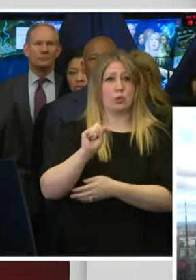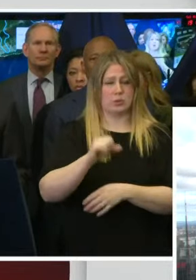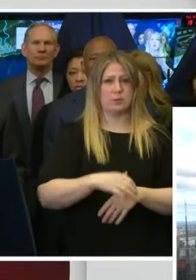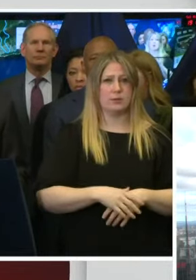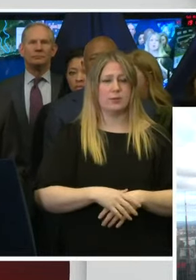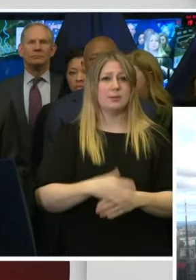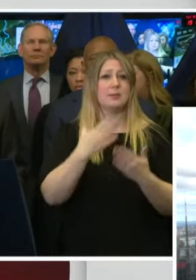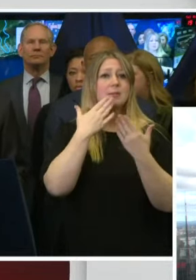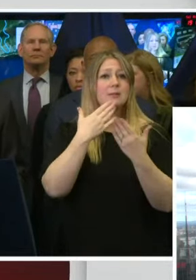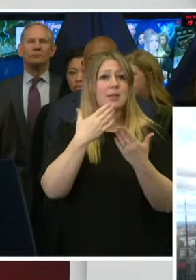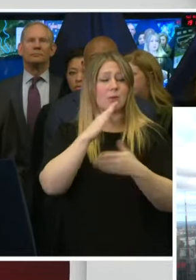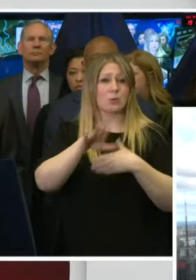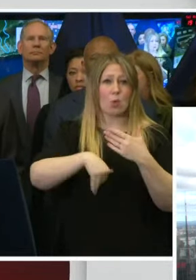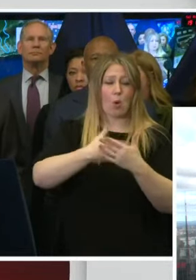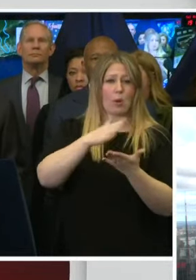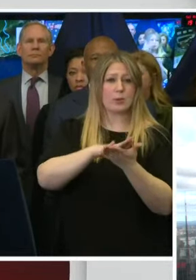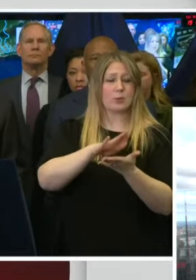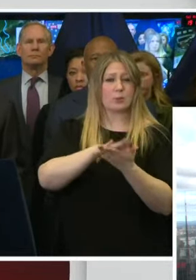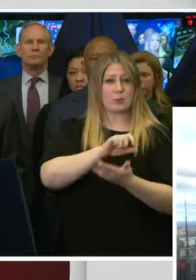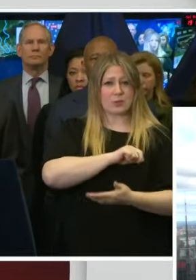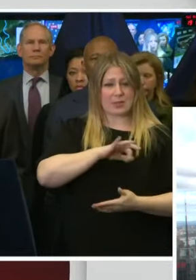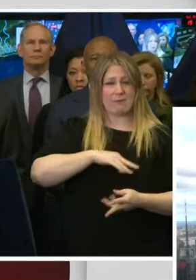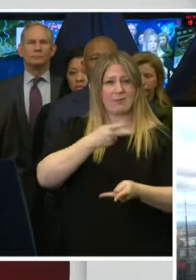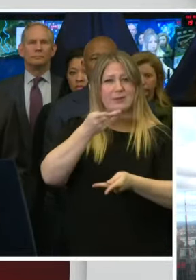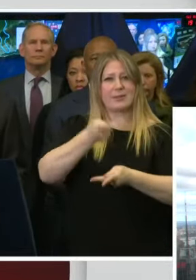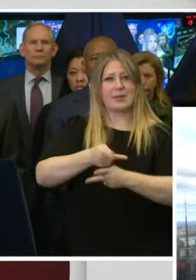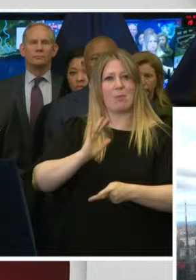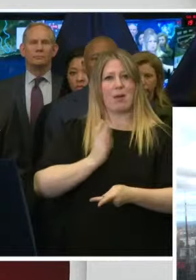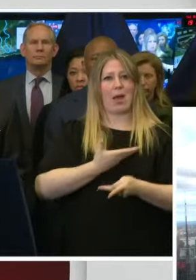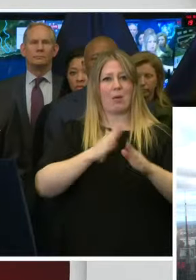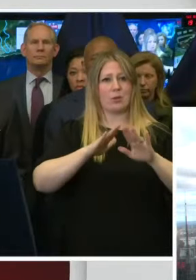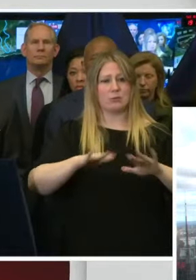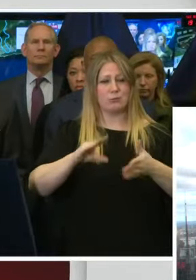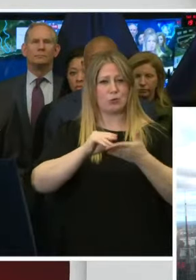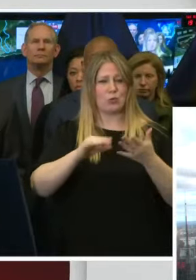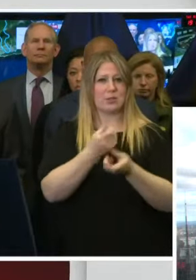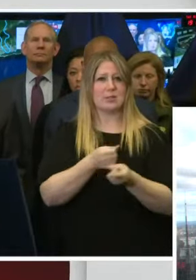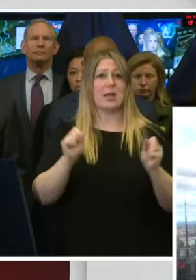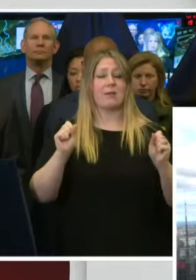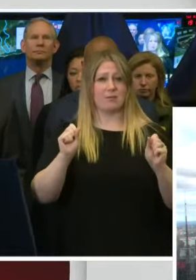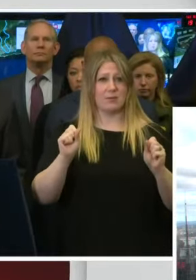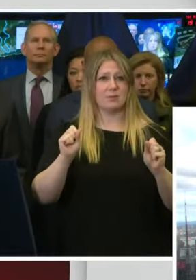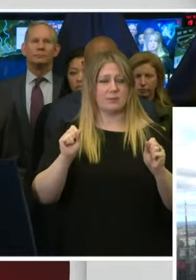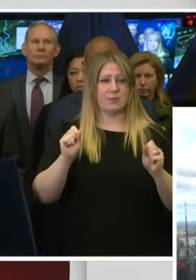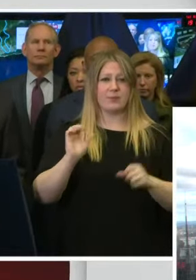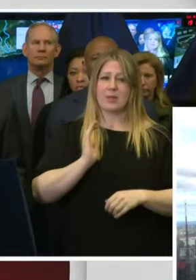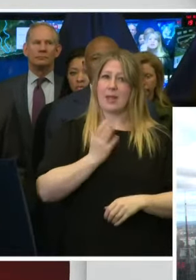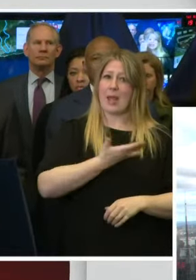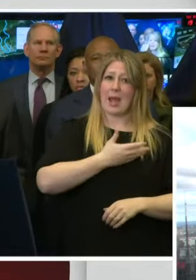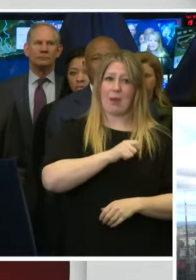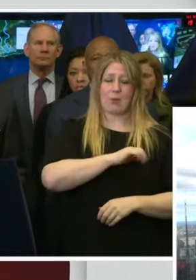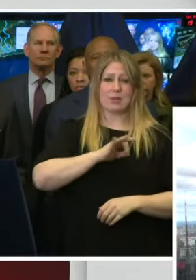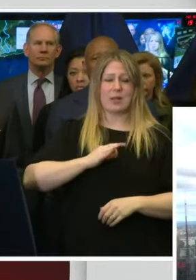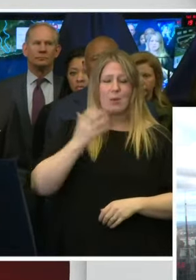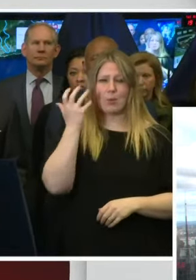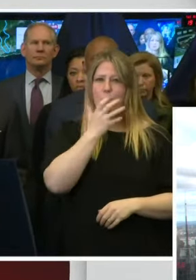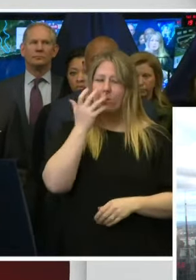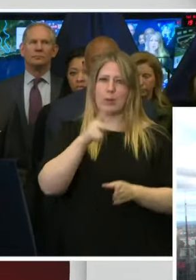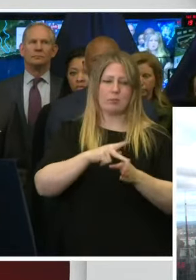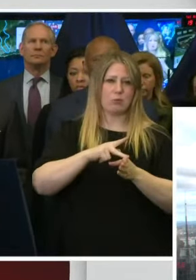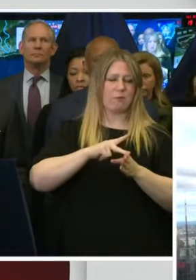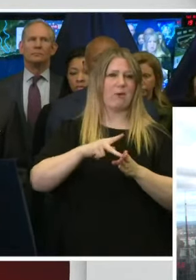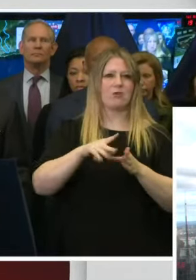keeping our students safe during times like these. Their professionalism in the face of an emergency is a role model for all of our